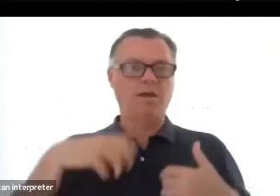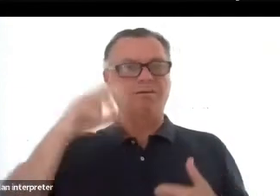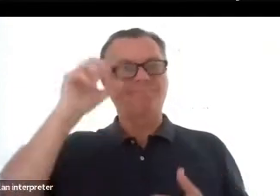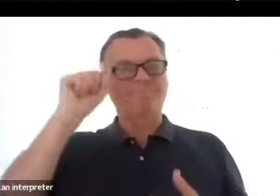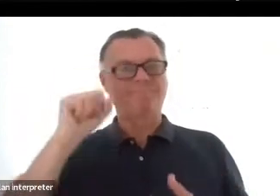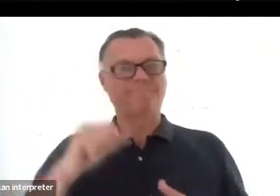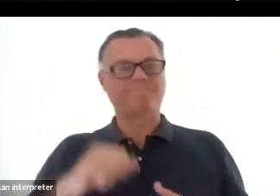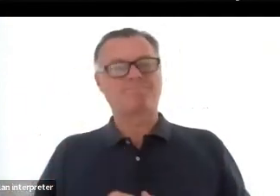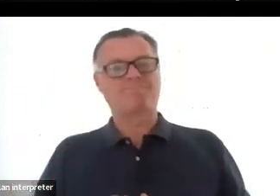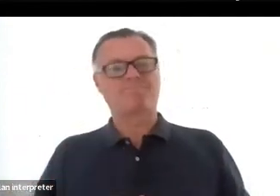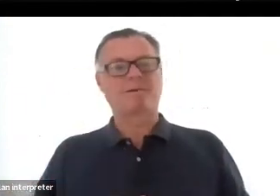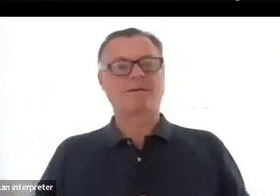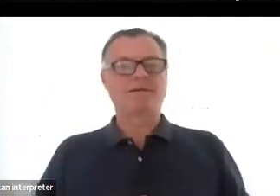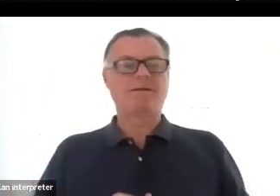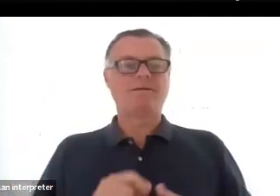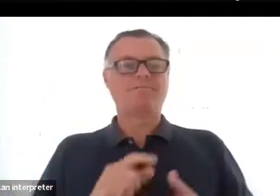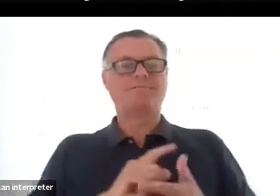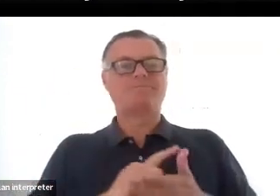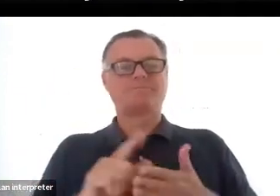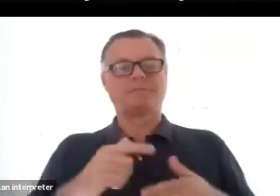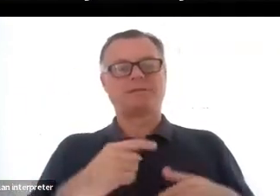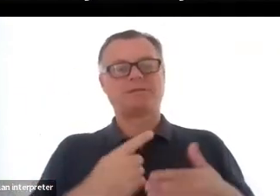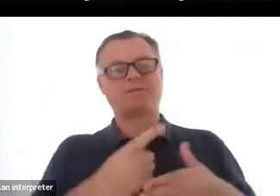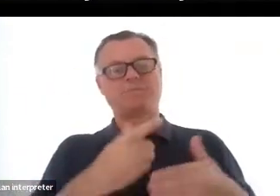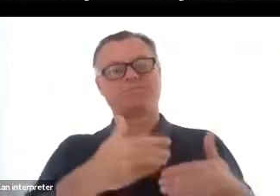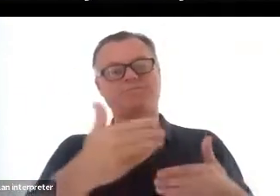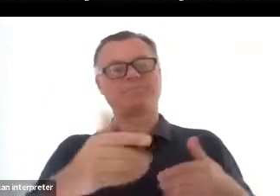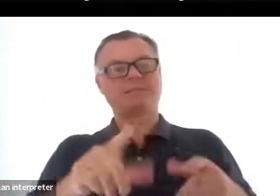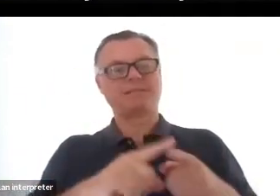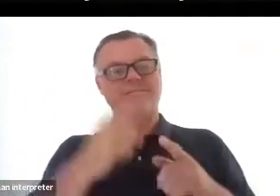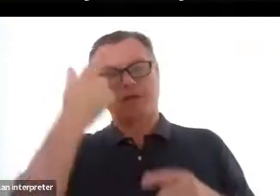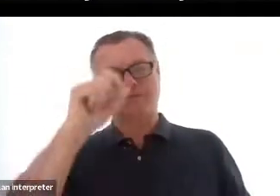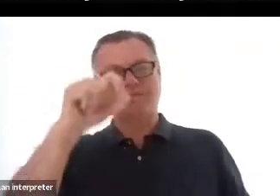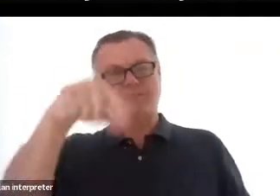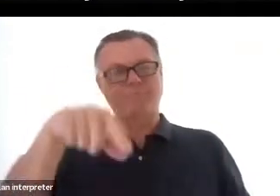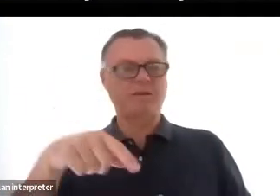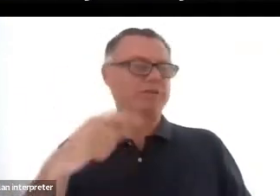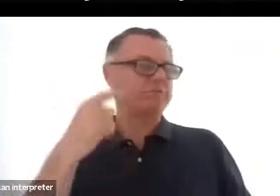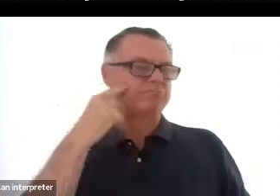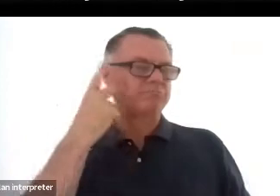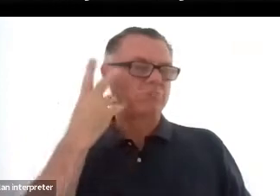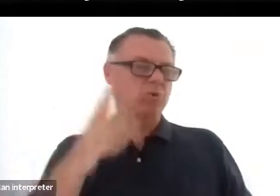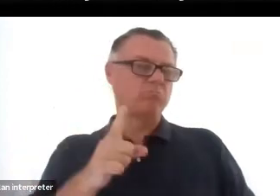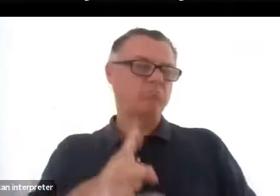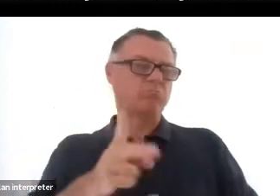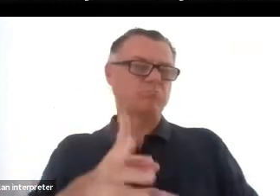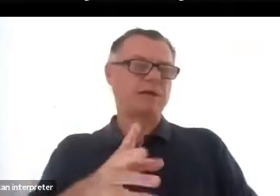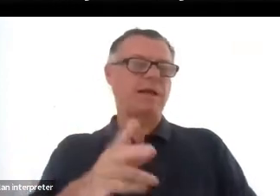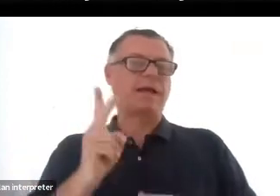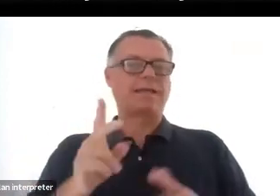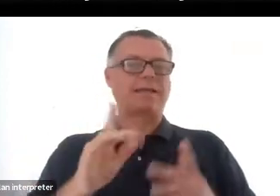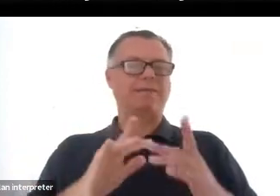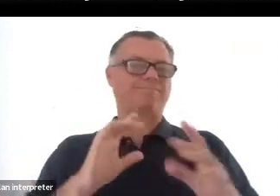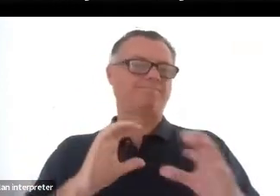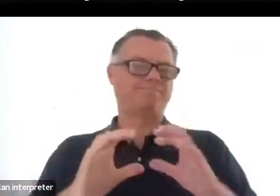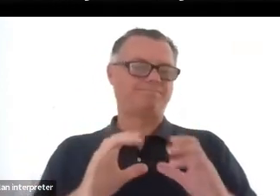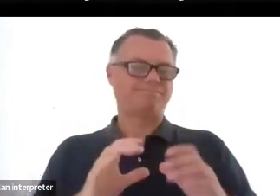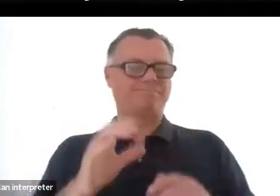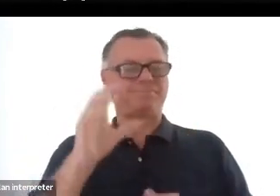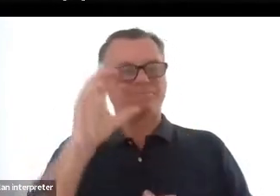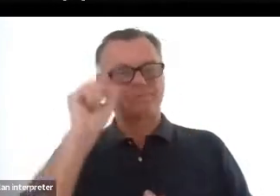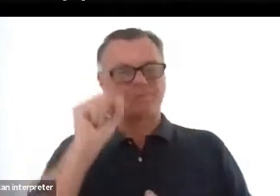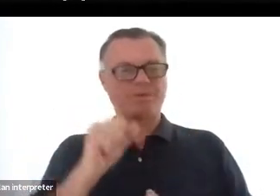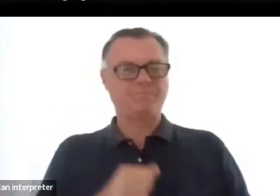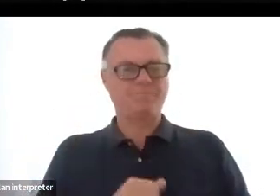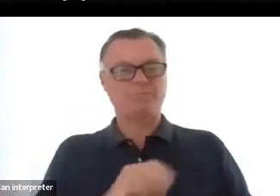sparks return on a proven interval, the same spark coming back over days and weeks, rekindling the memory. Every detail is grounded